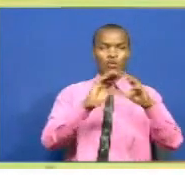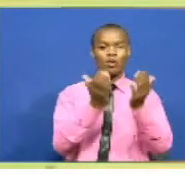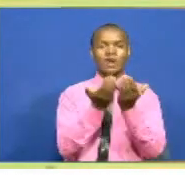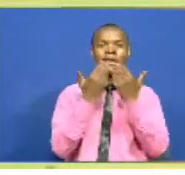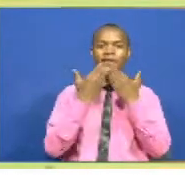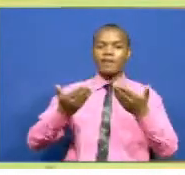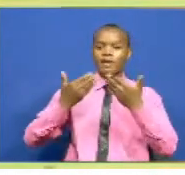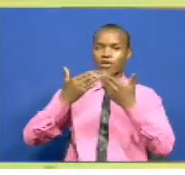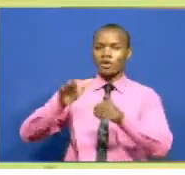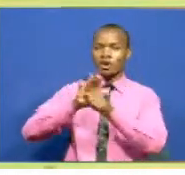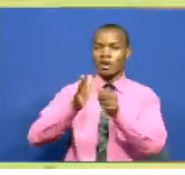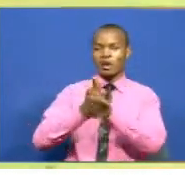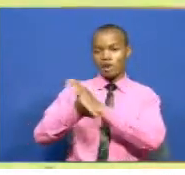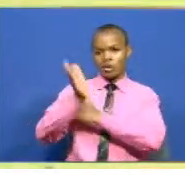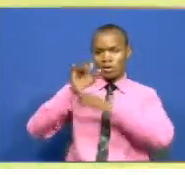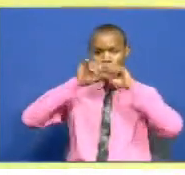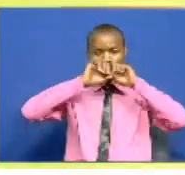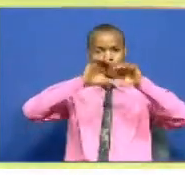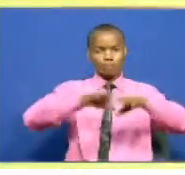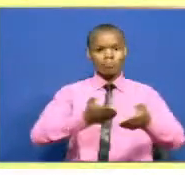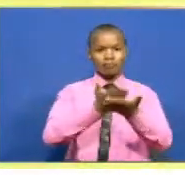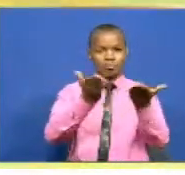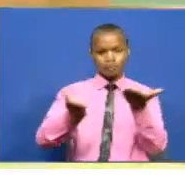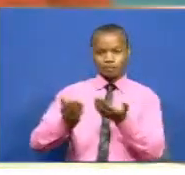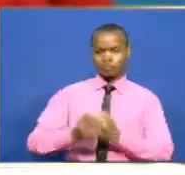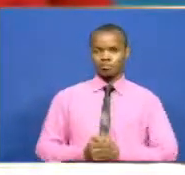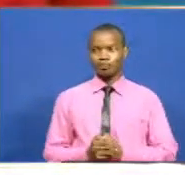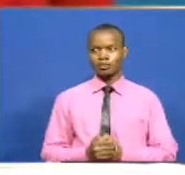very much, and God bless you all.